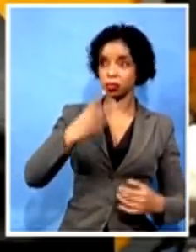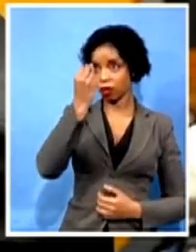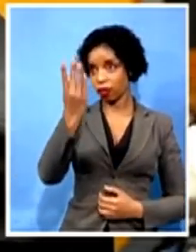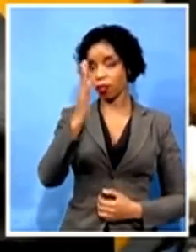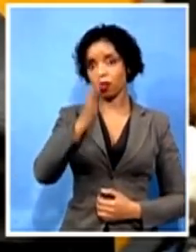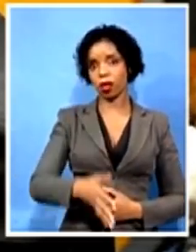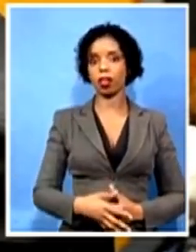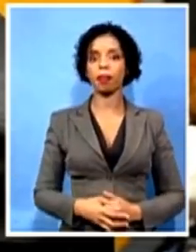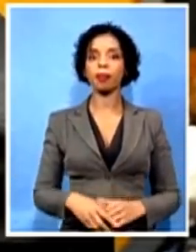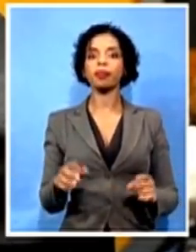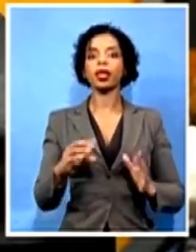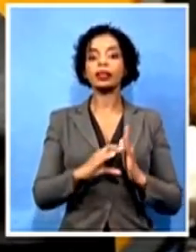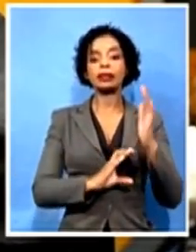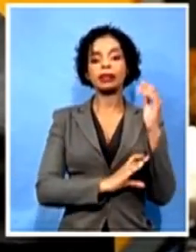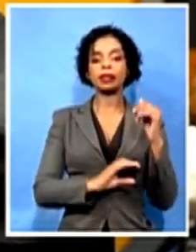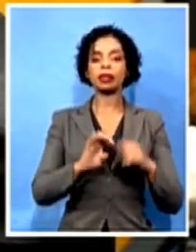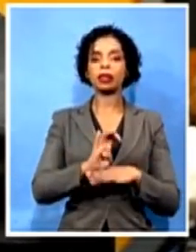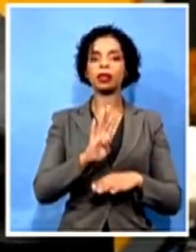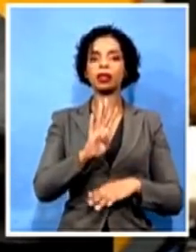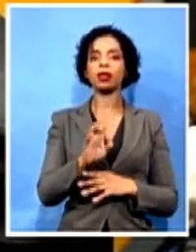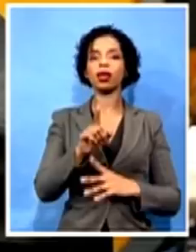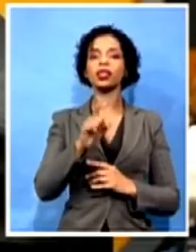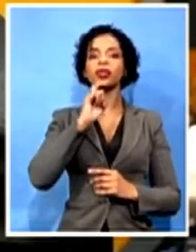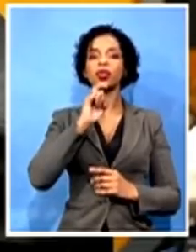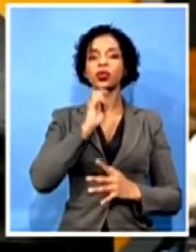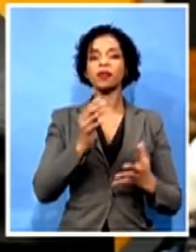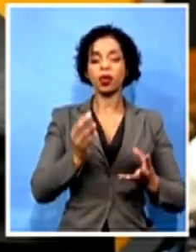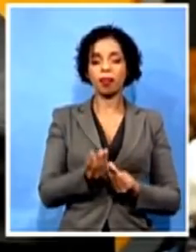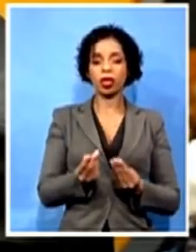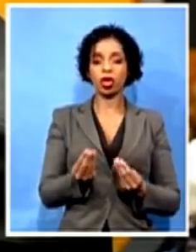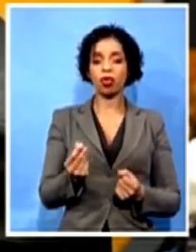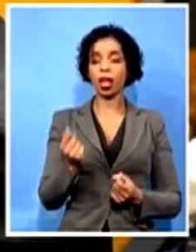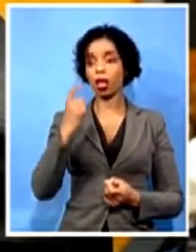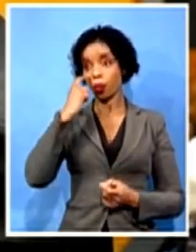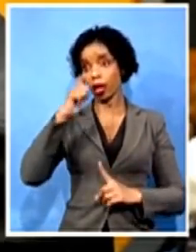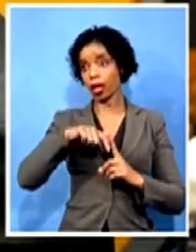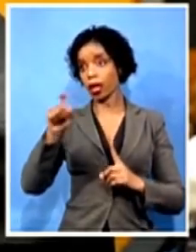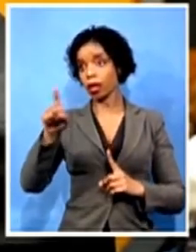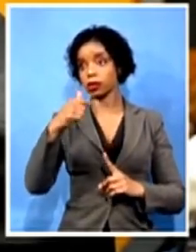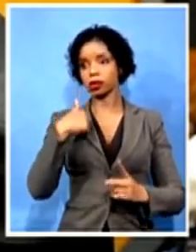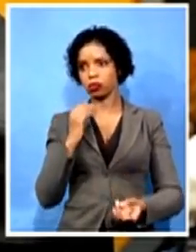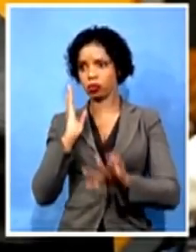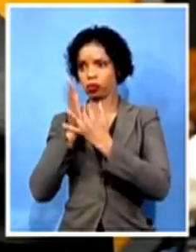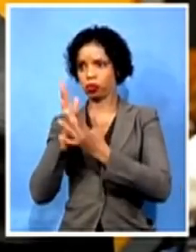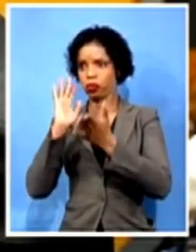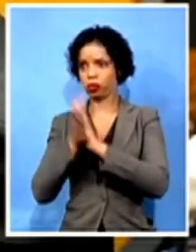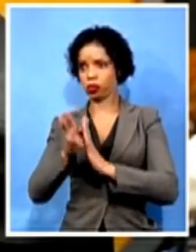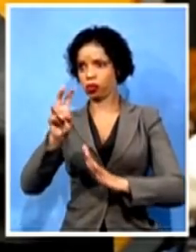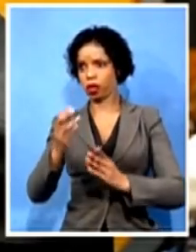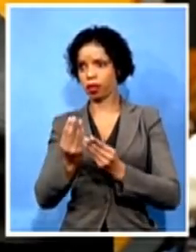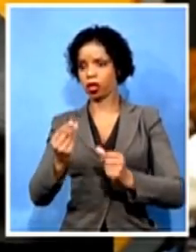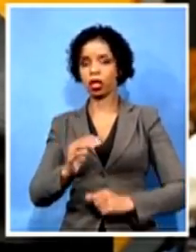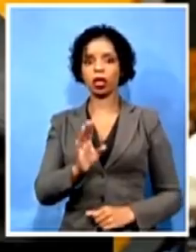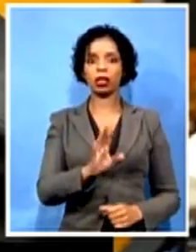material. I will not interfere with witnesses, and I have no access to evidentiary material. I have to date not interfered with witnesses whom I know.